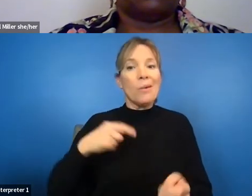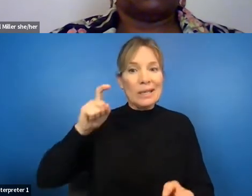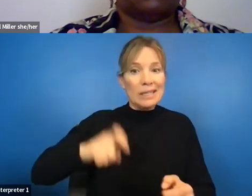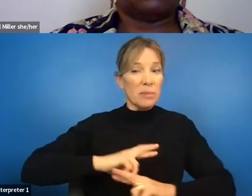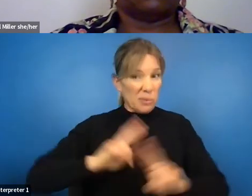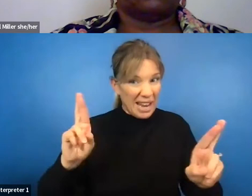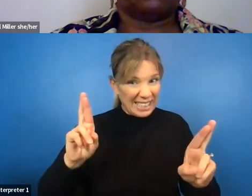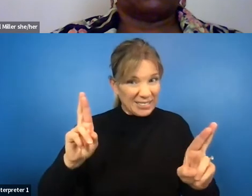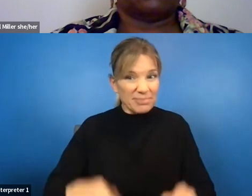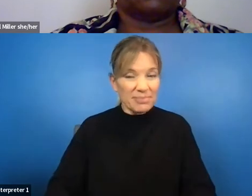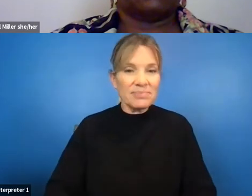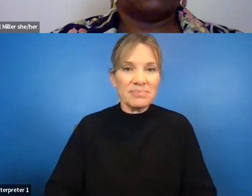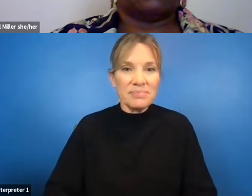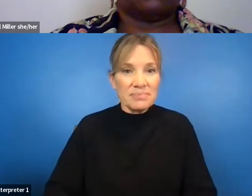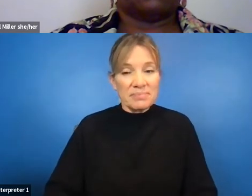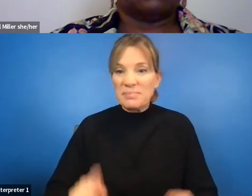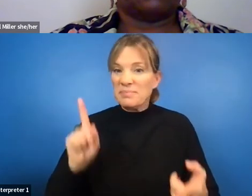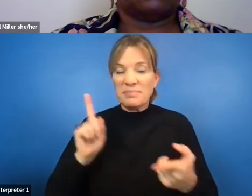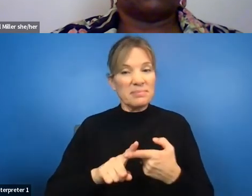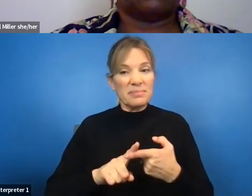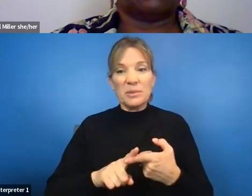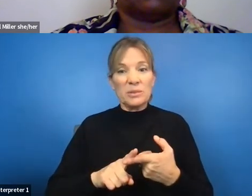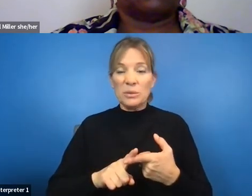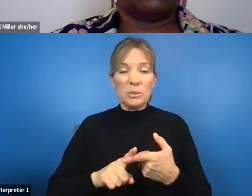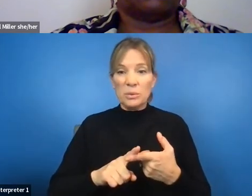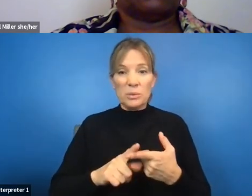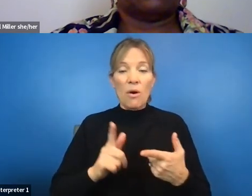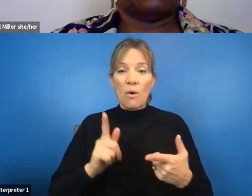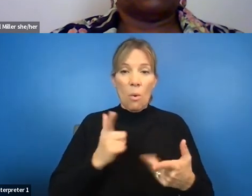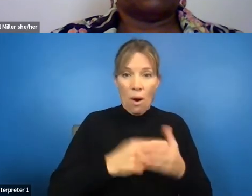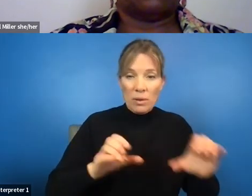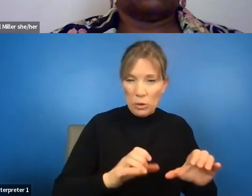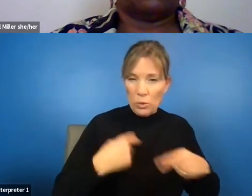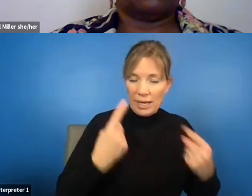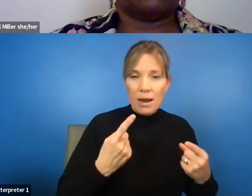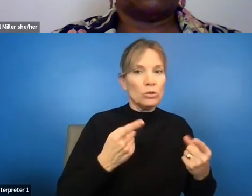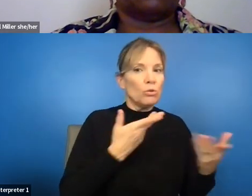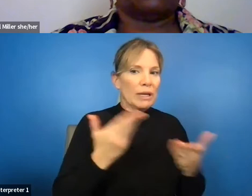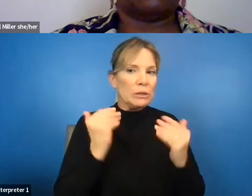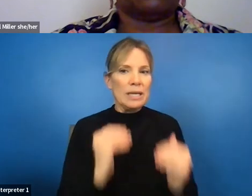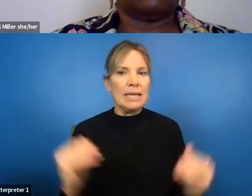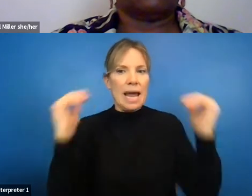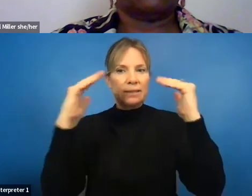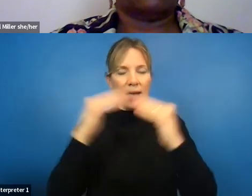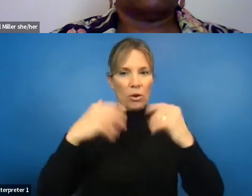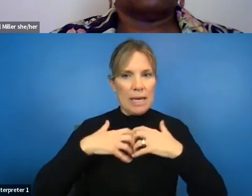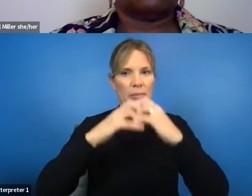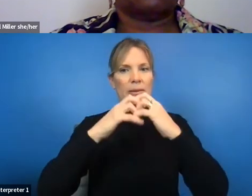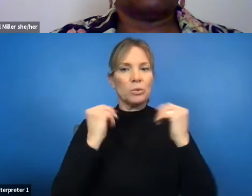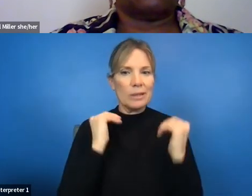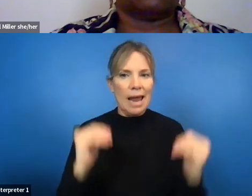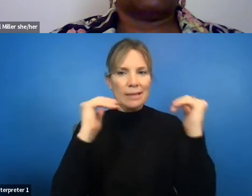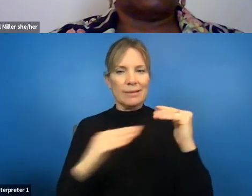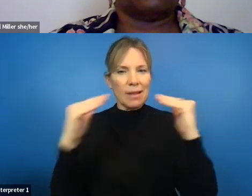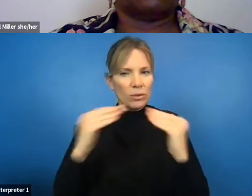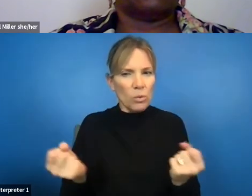ready to take our work to that next level, take implementation to the next level, to